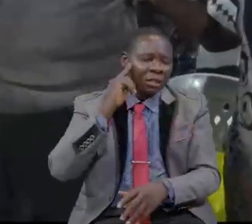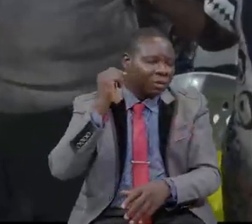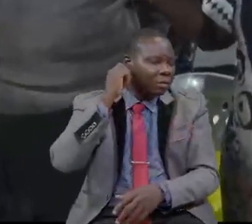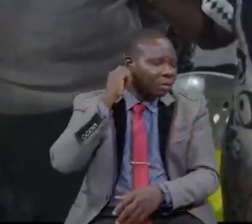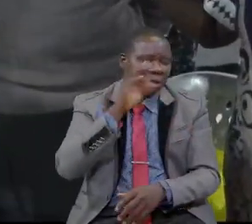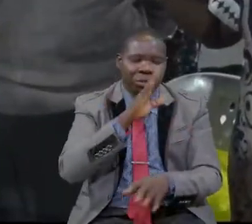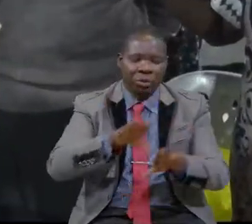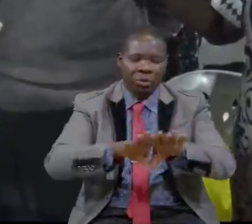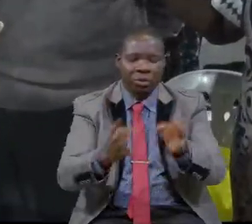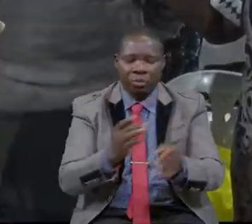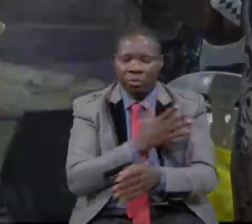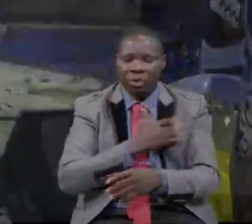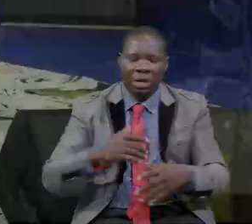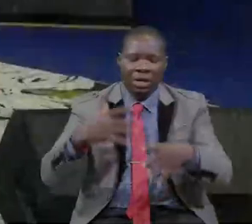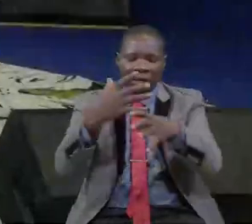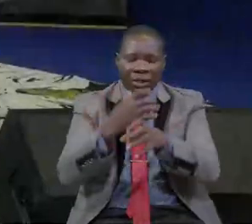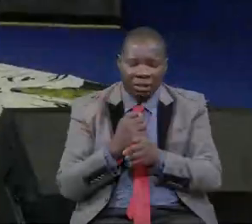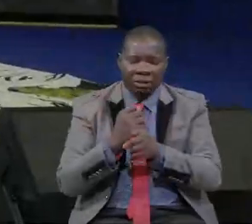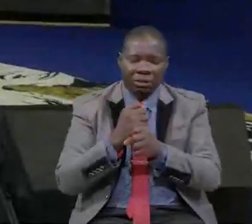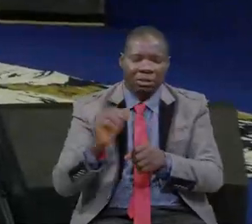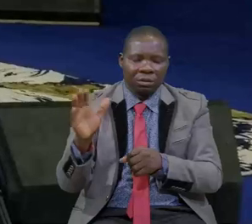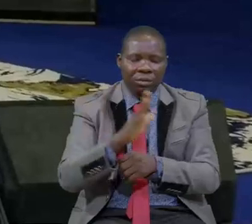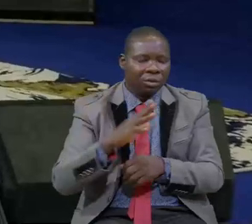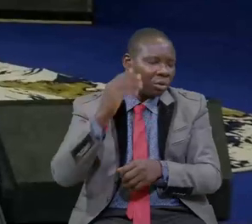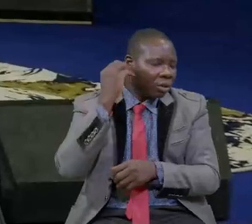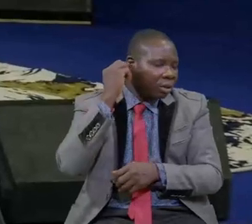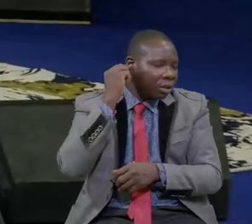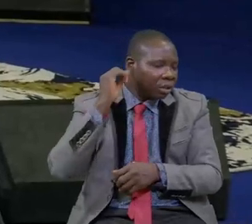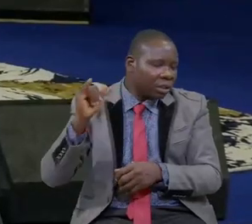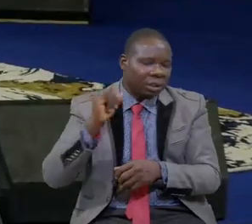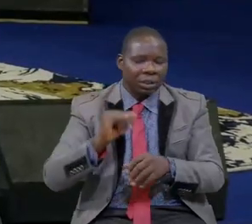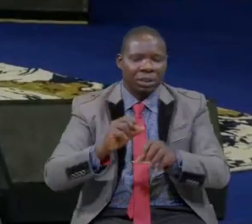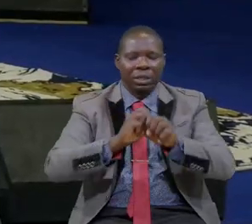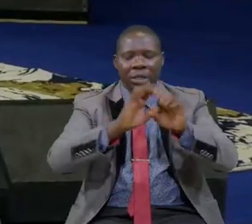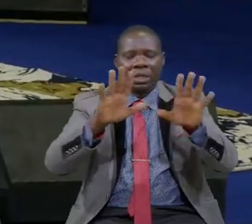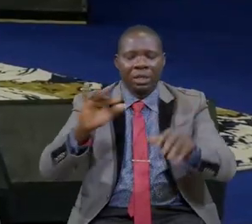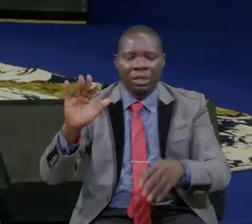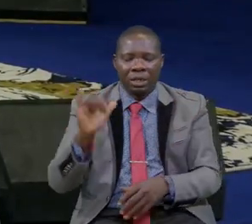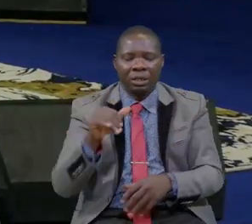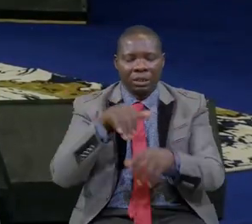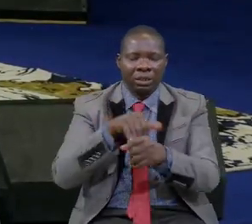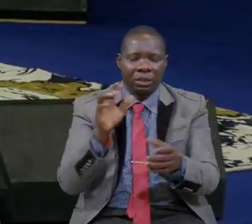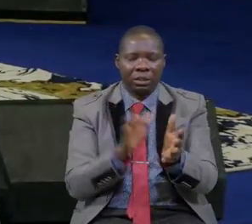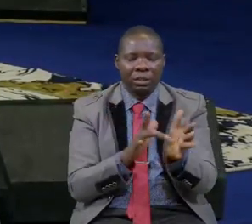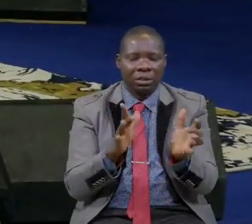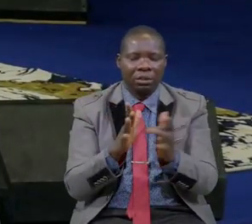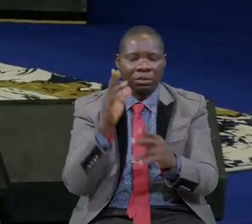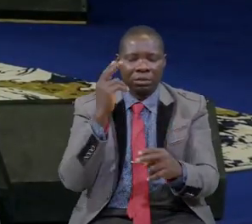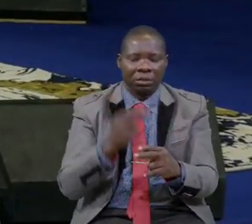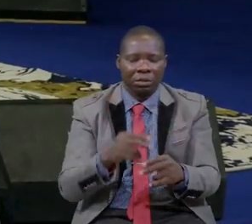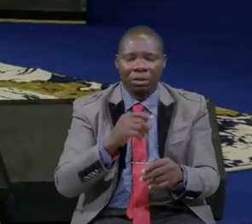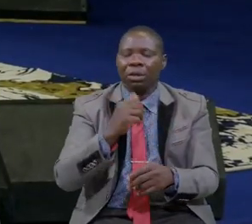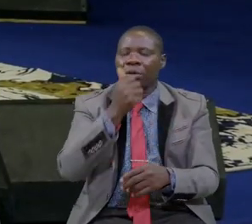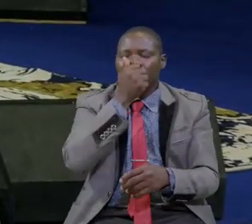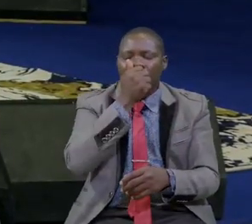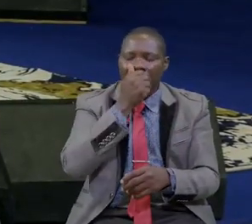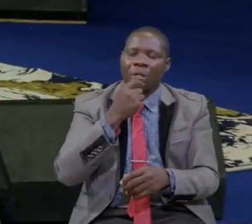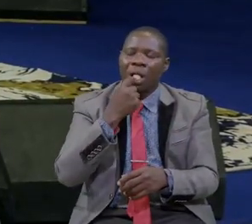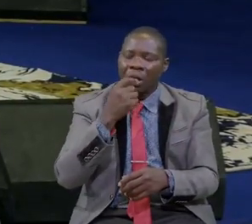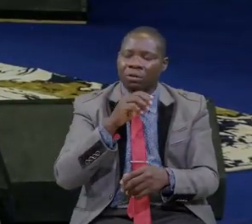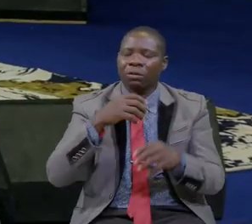and receive your hearing clearly in Jesus' name. Dumb tongues, speak